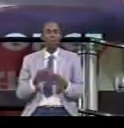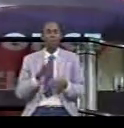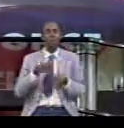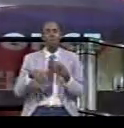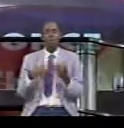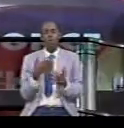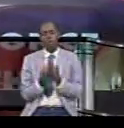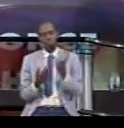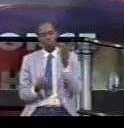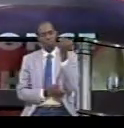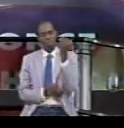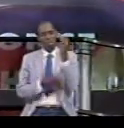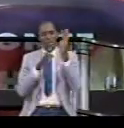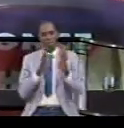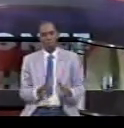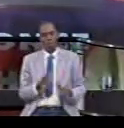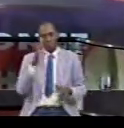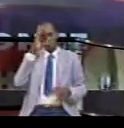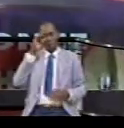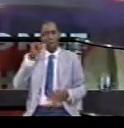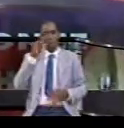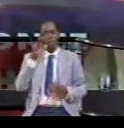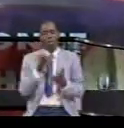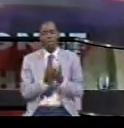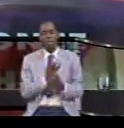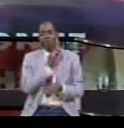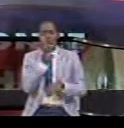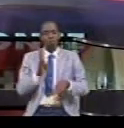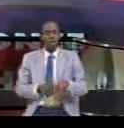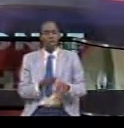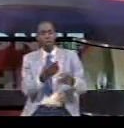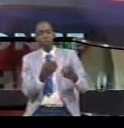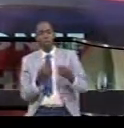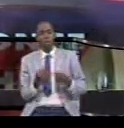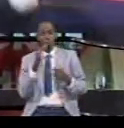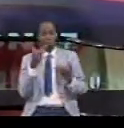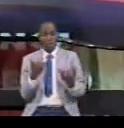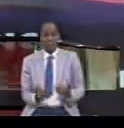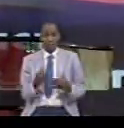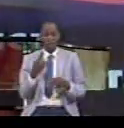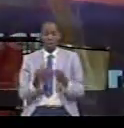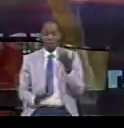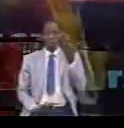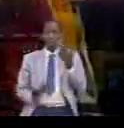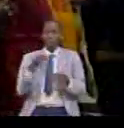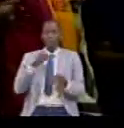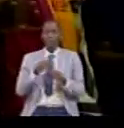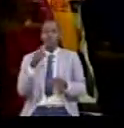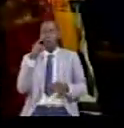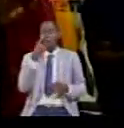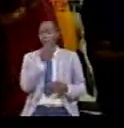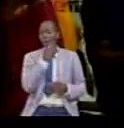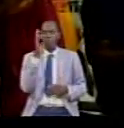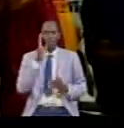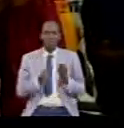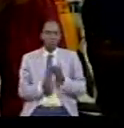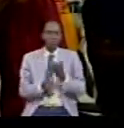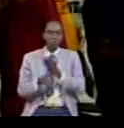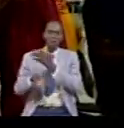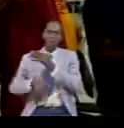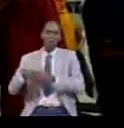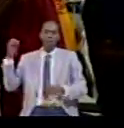and temptresses that used to come, the fire in your eyes will drive them away.